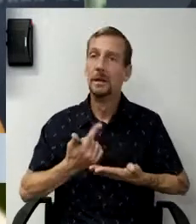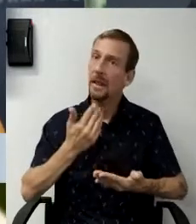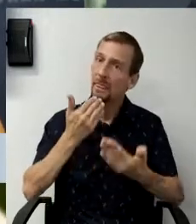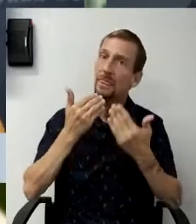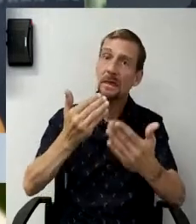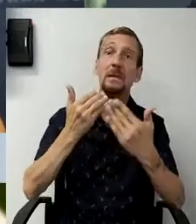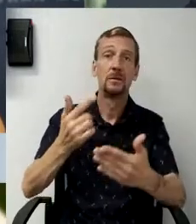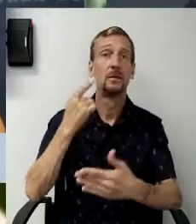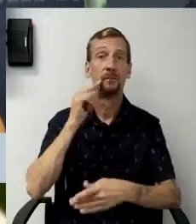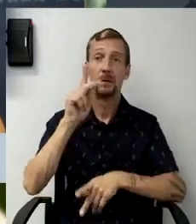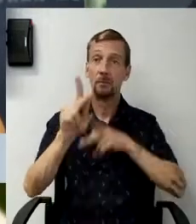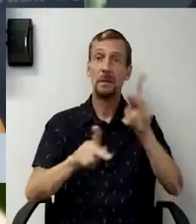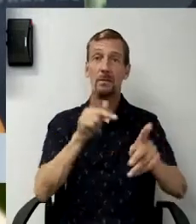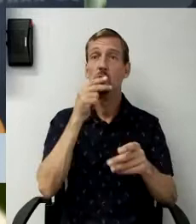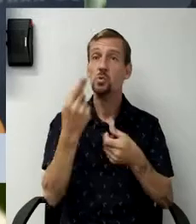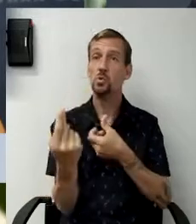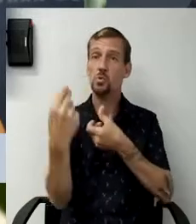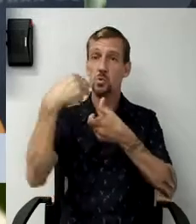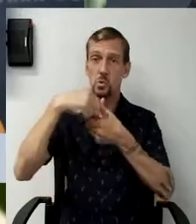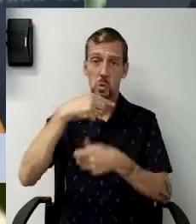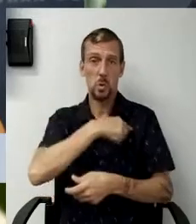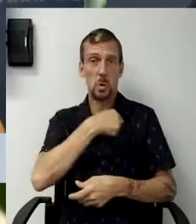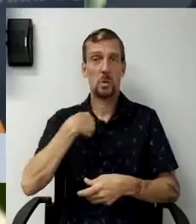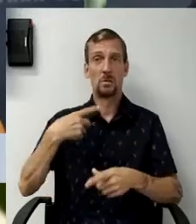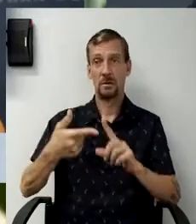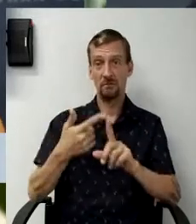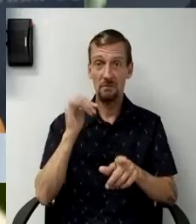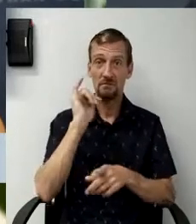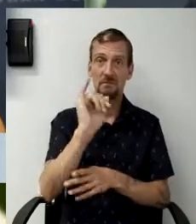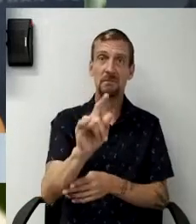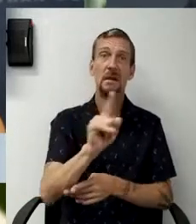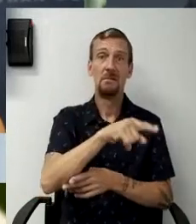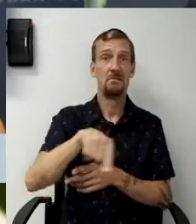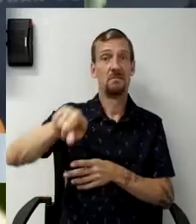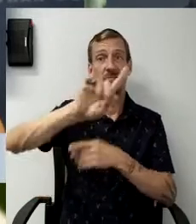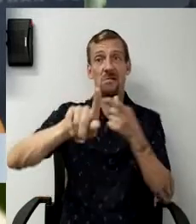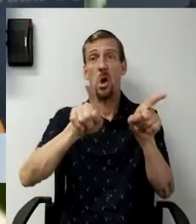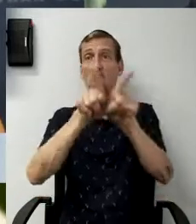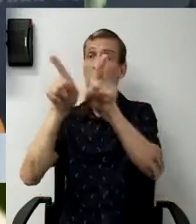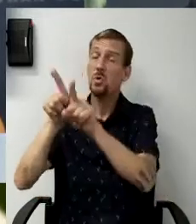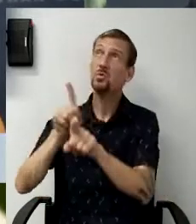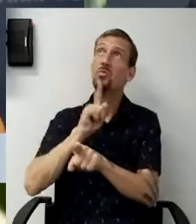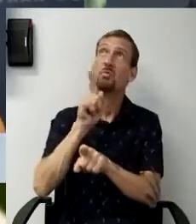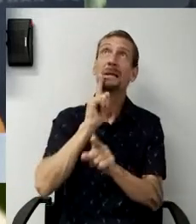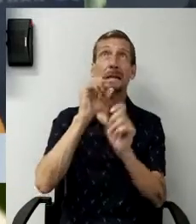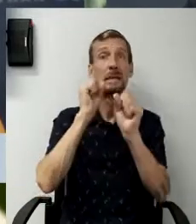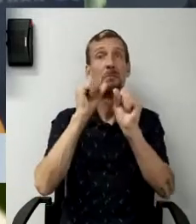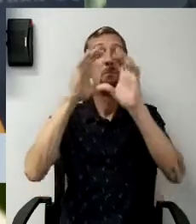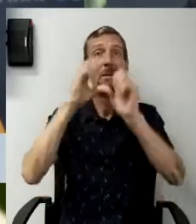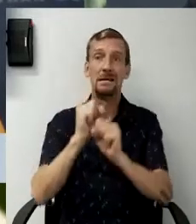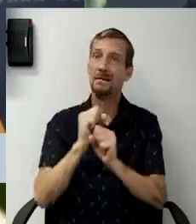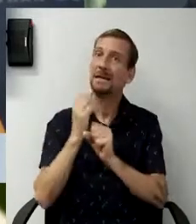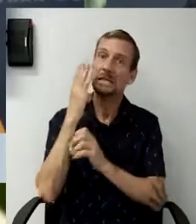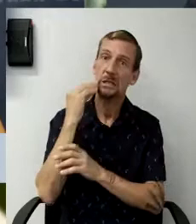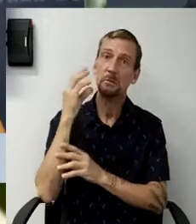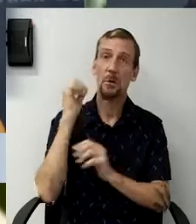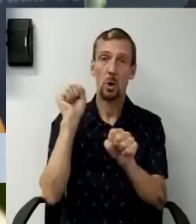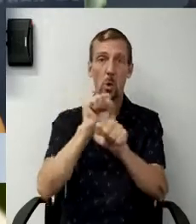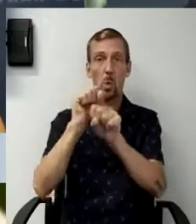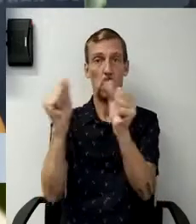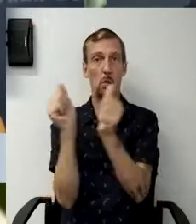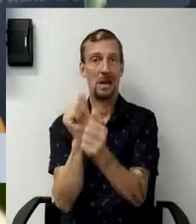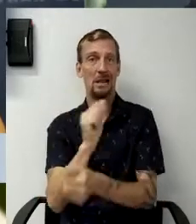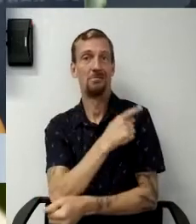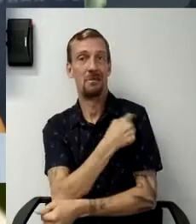been incredible. I think they've also had an amazing experience working with Quia Delta, but we're going to